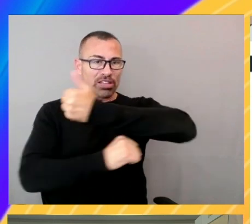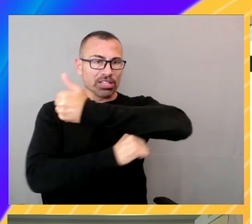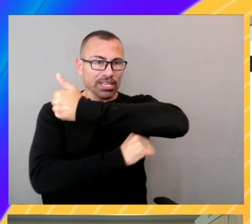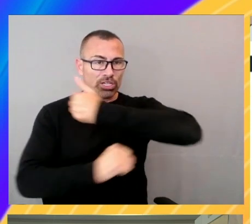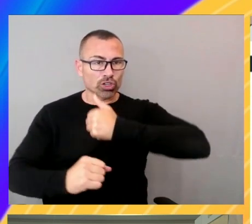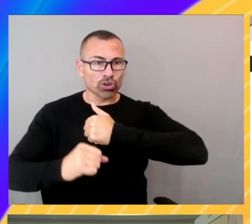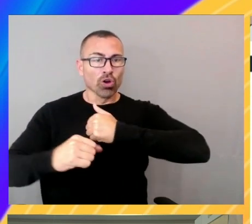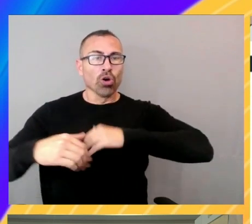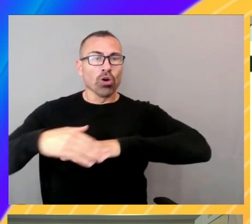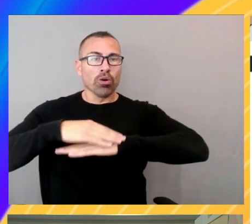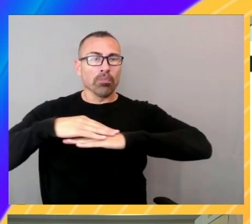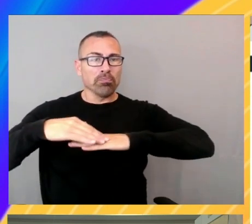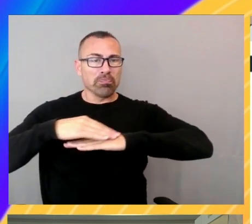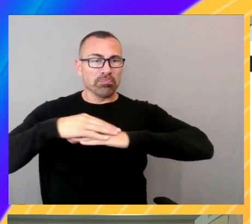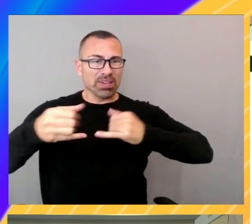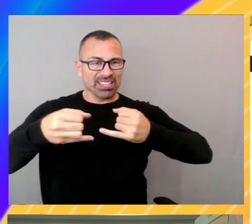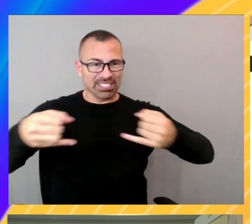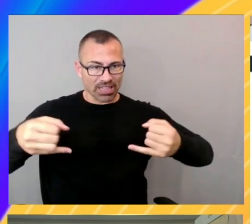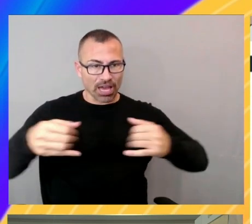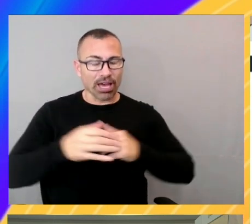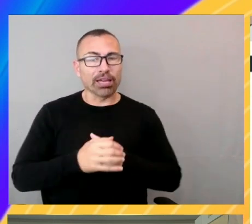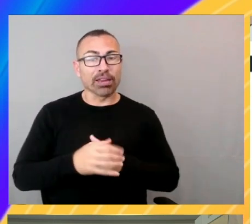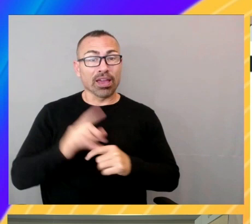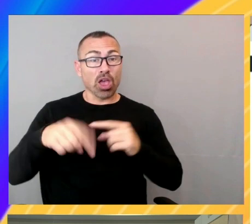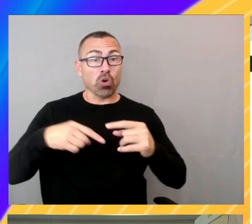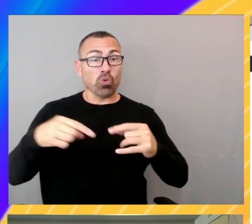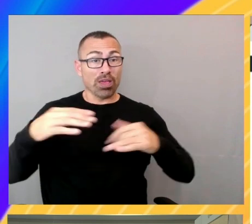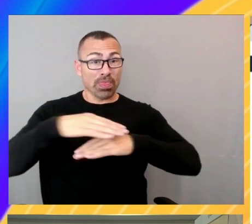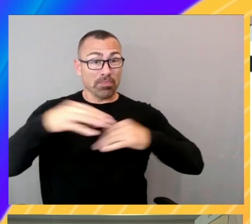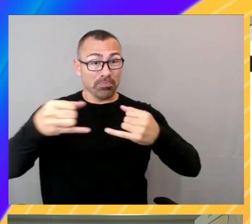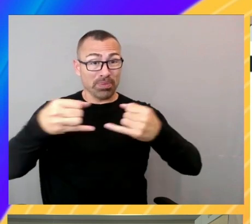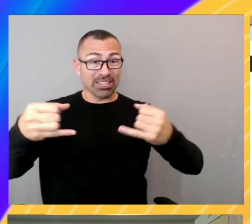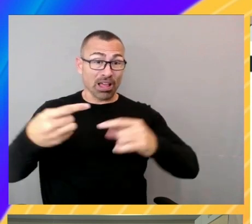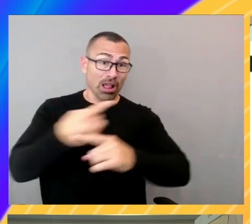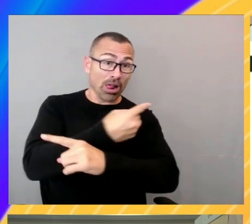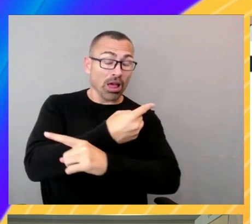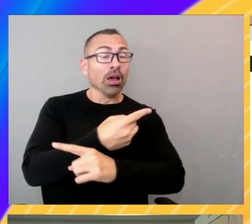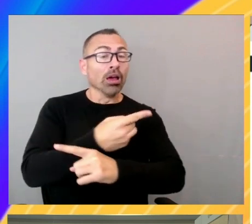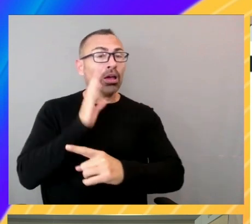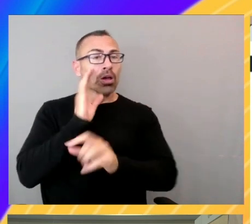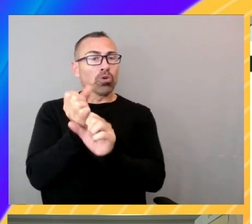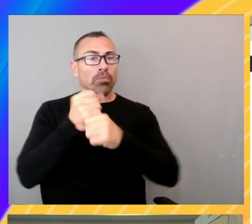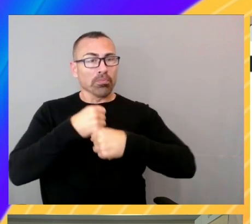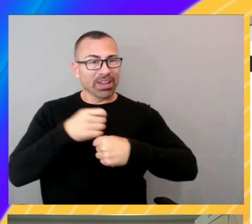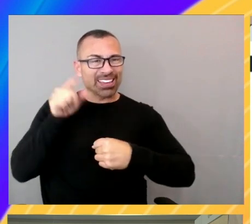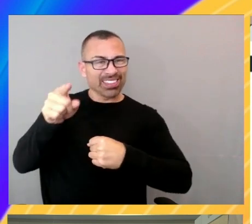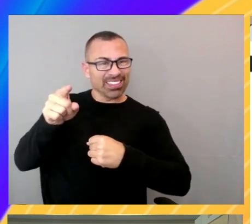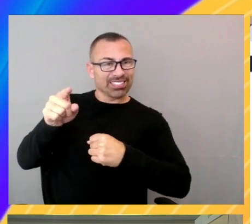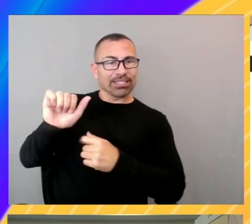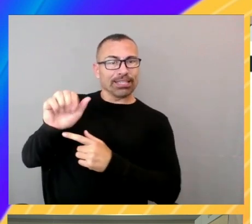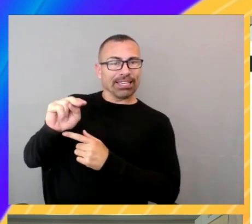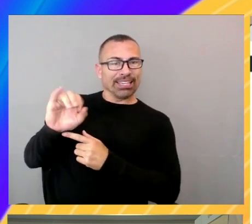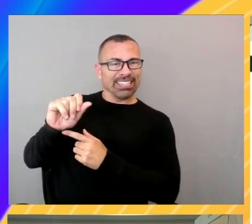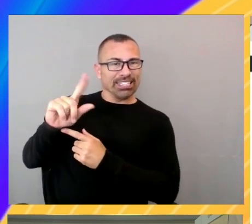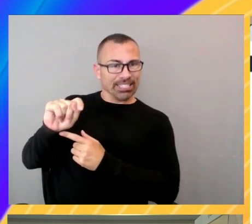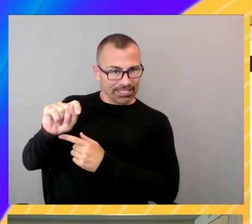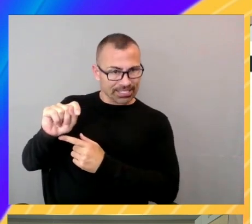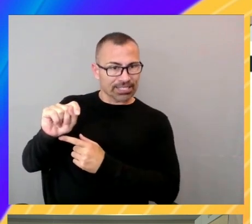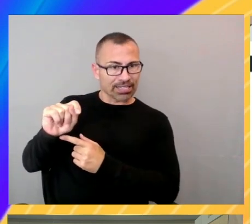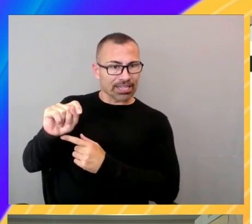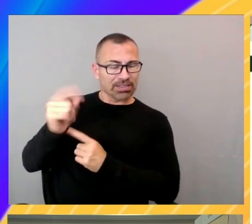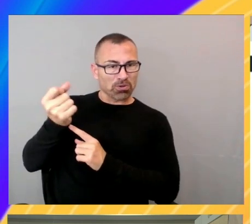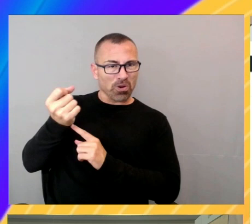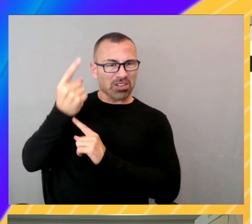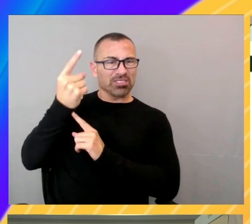out of baseline, it will then generate that insight for you with minimal, I would say, effort to have to say,